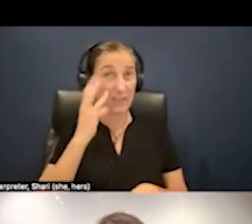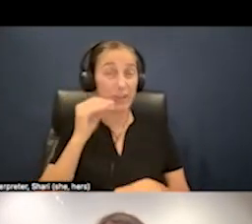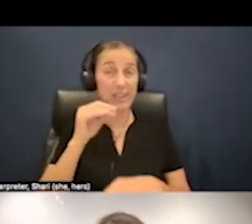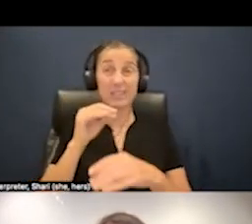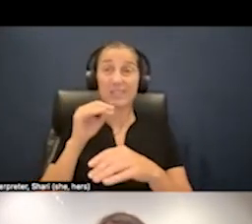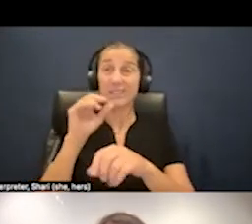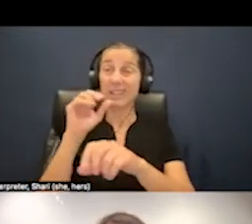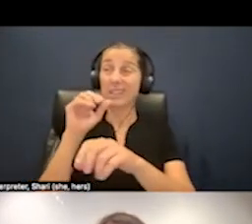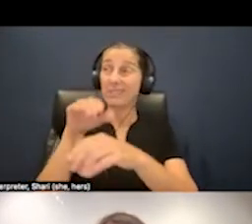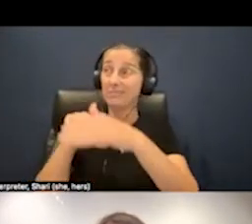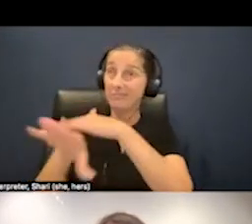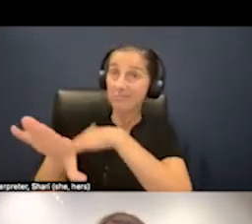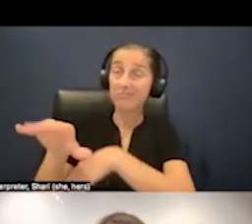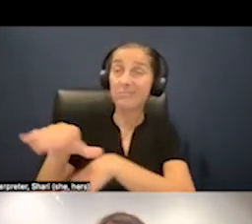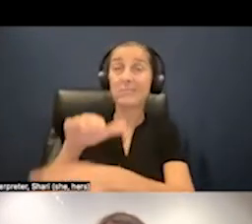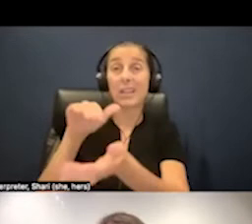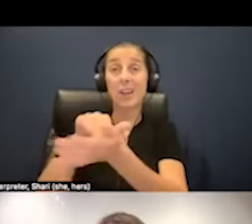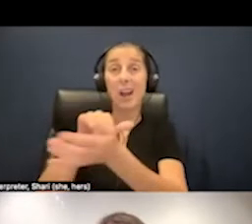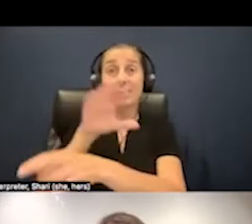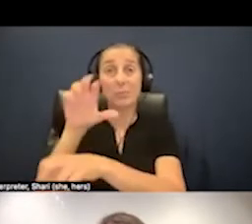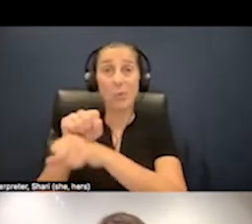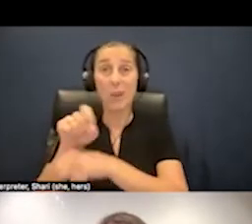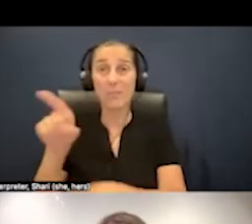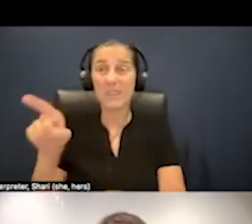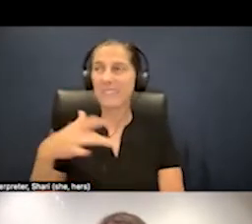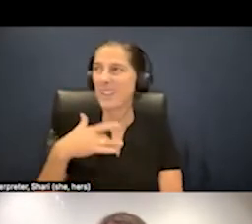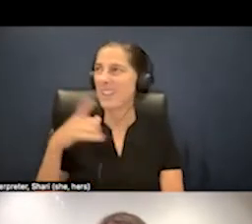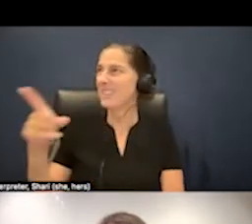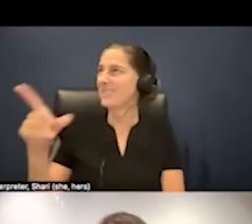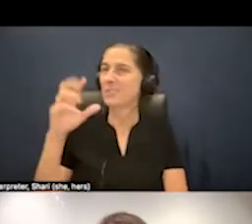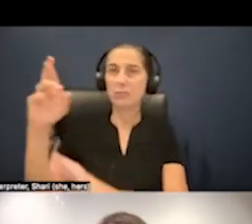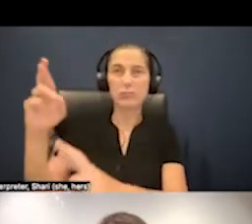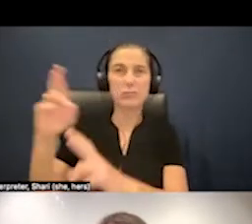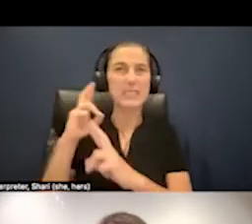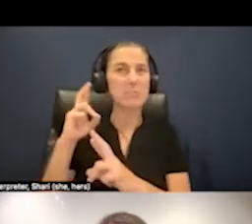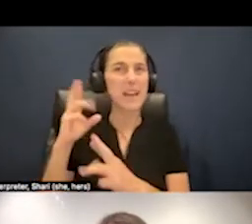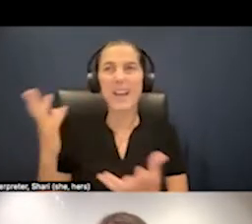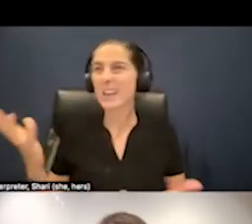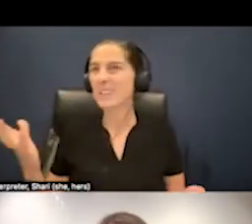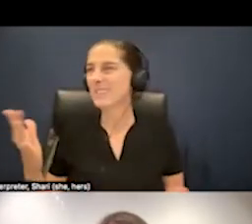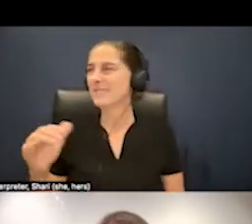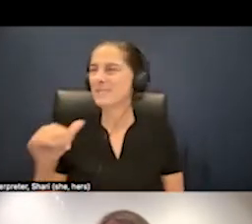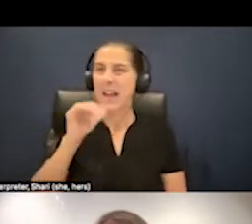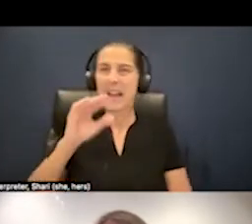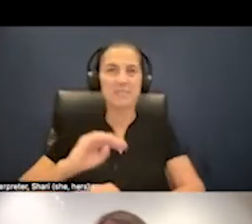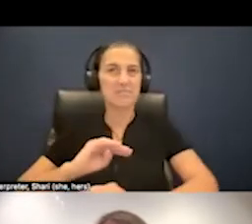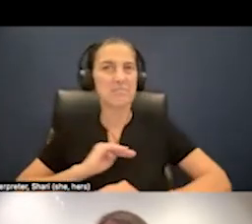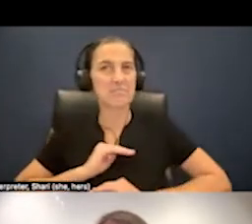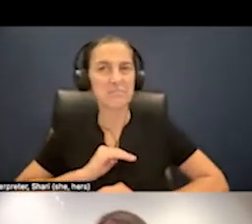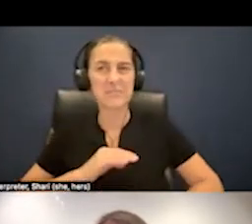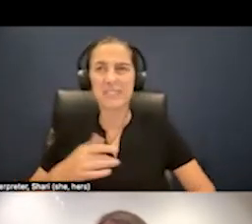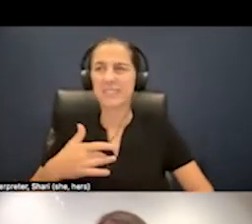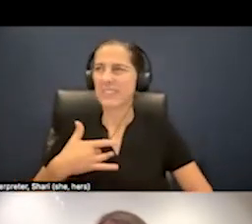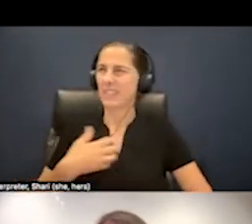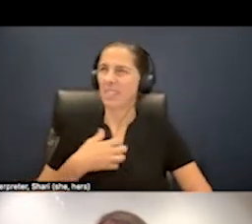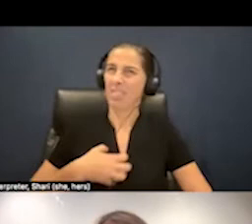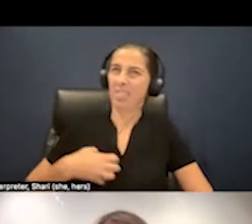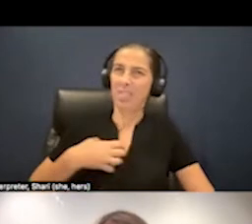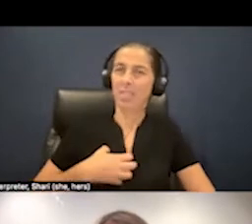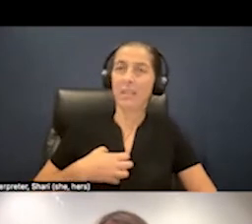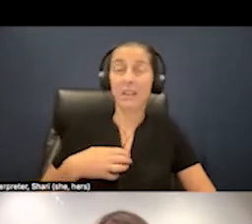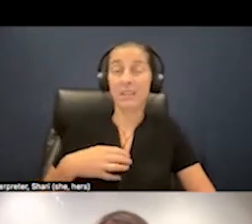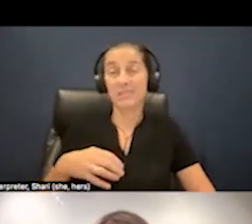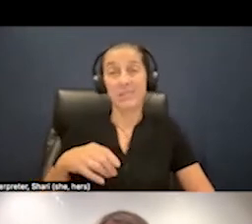you are not obligated to see that clinician again. You are not obligated to go back to them. You're not even really obligated to provide